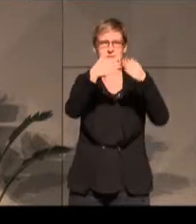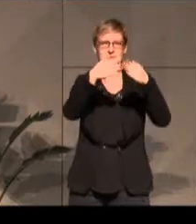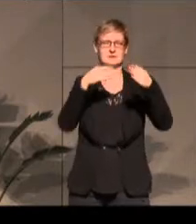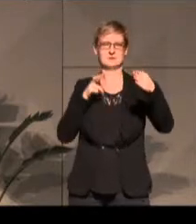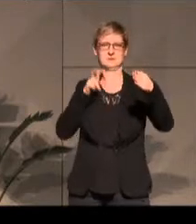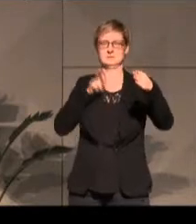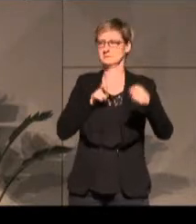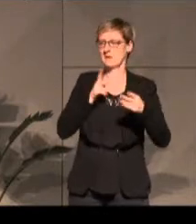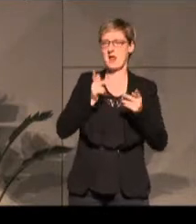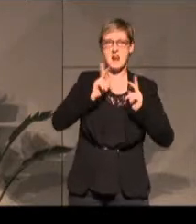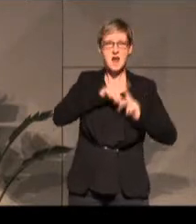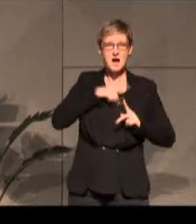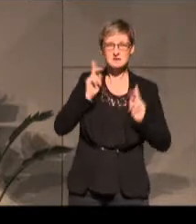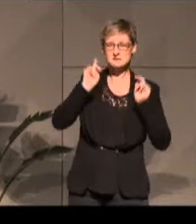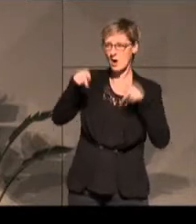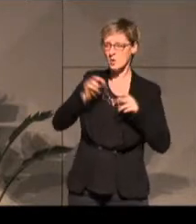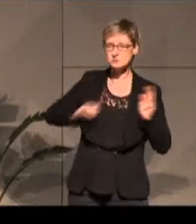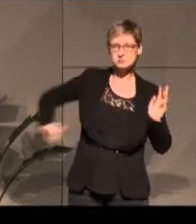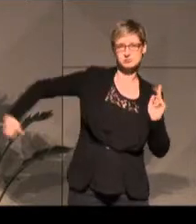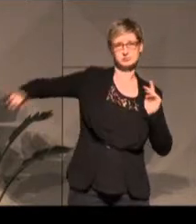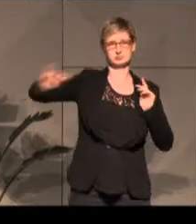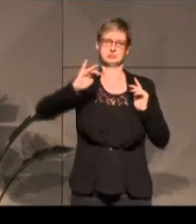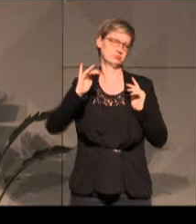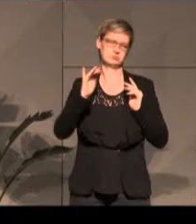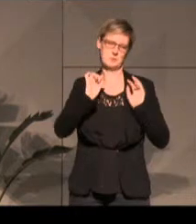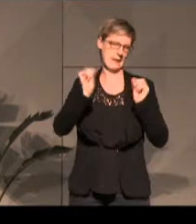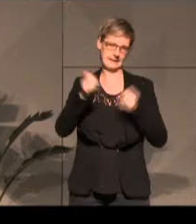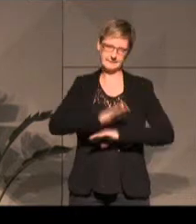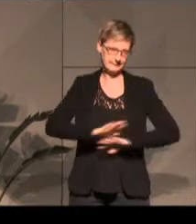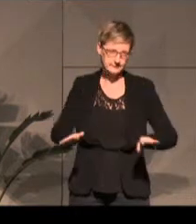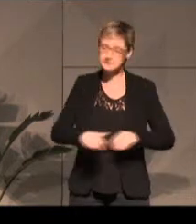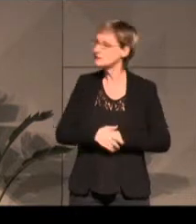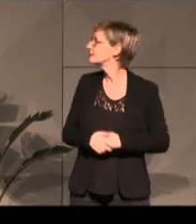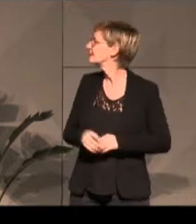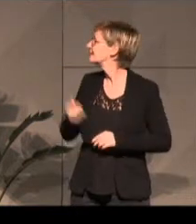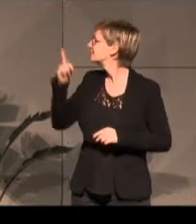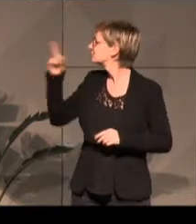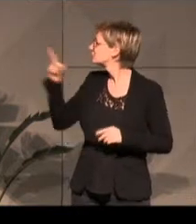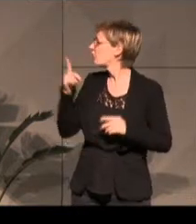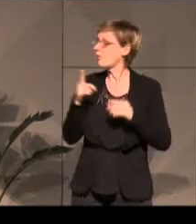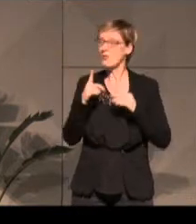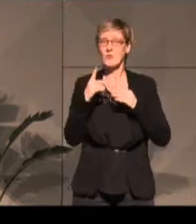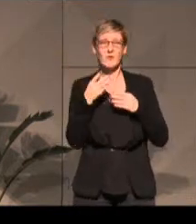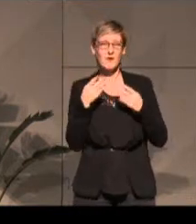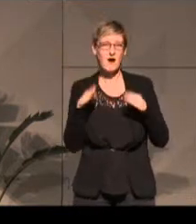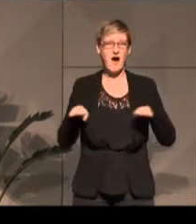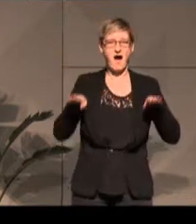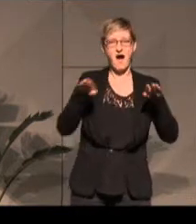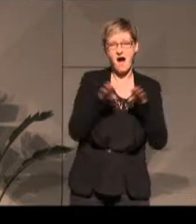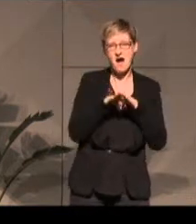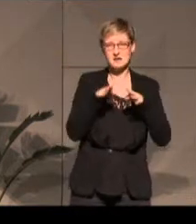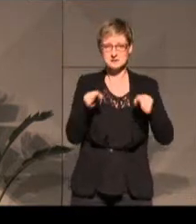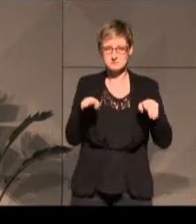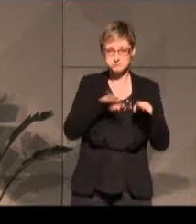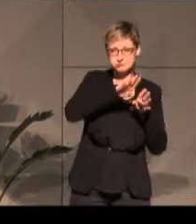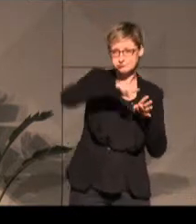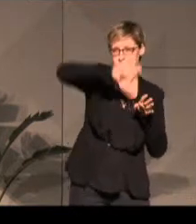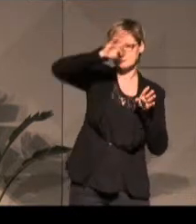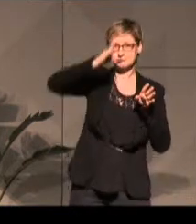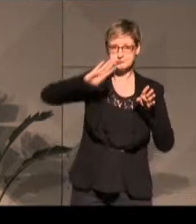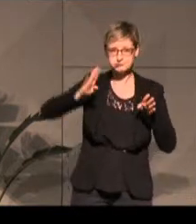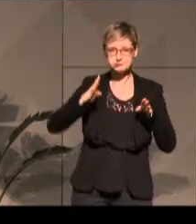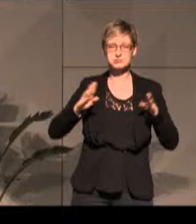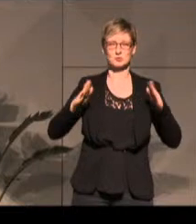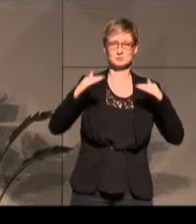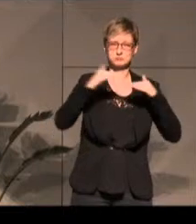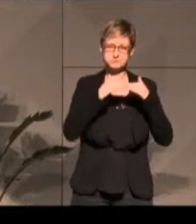that's where you will survive, then you really feel an emotional attachment with the vessel. Here's the ice sculptures